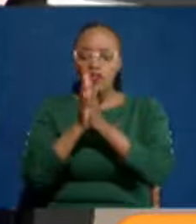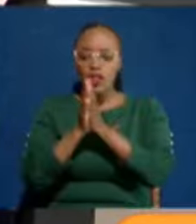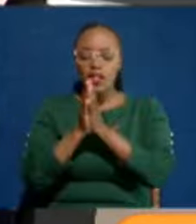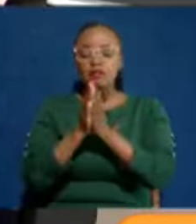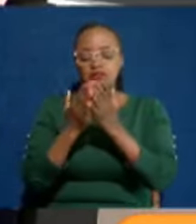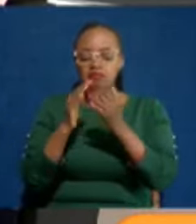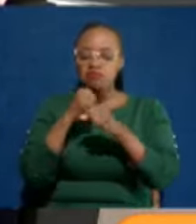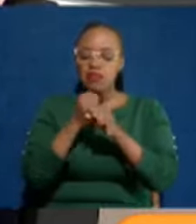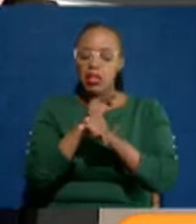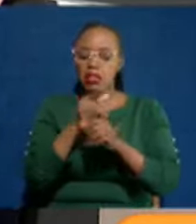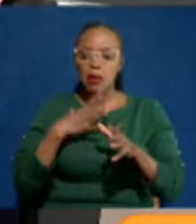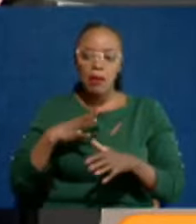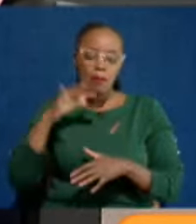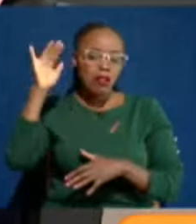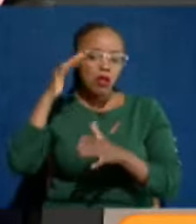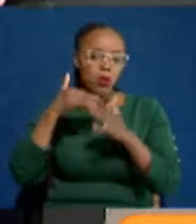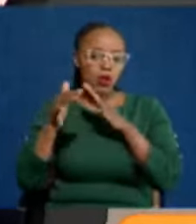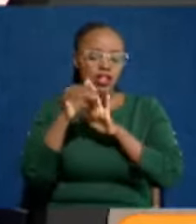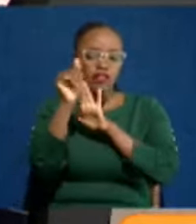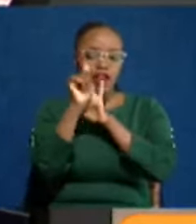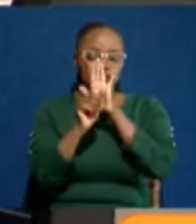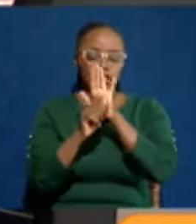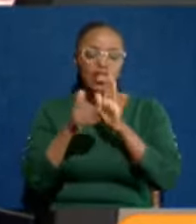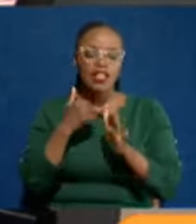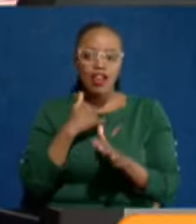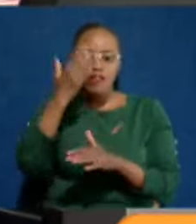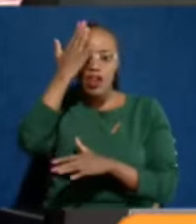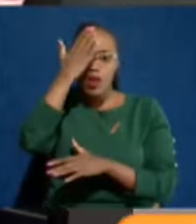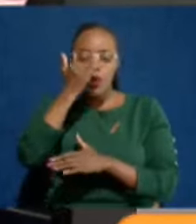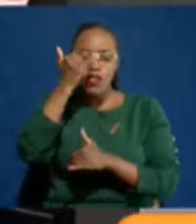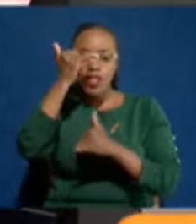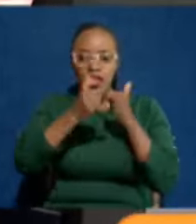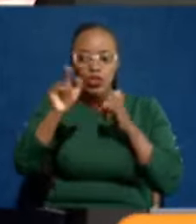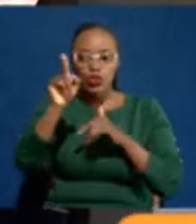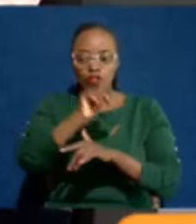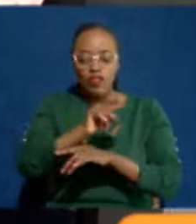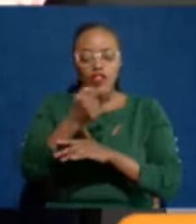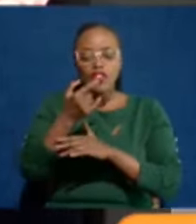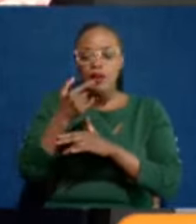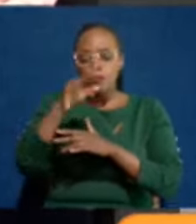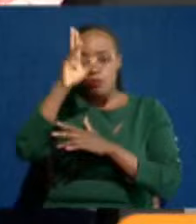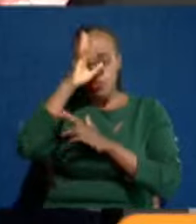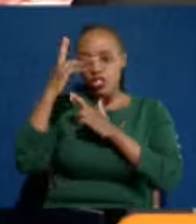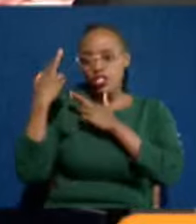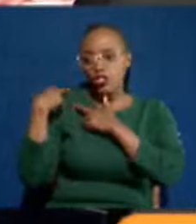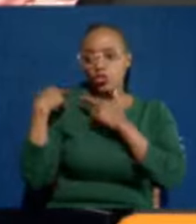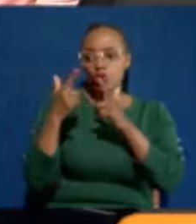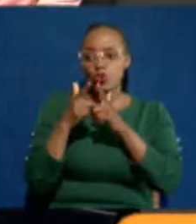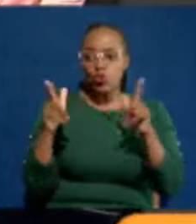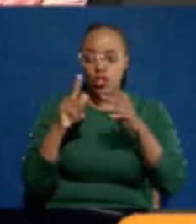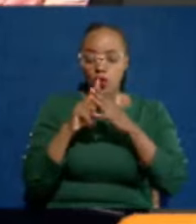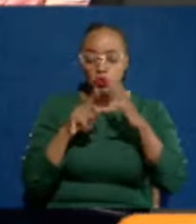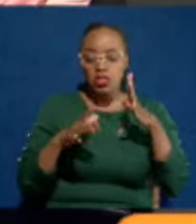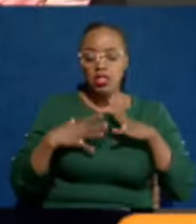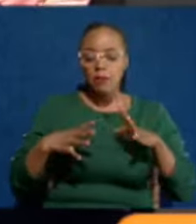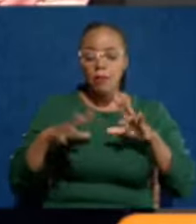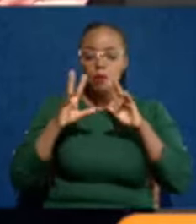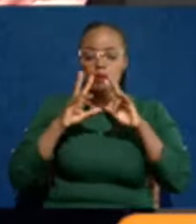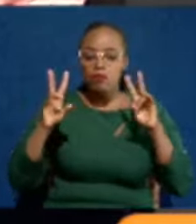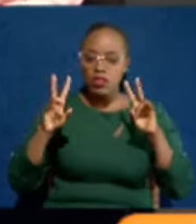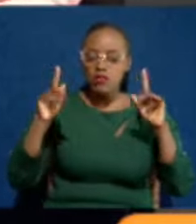voices heard on whatever agenda they have got. Because at the end of the day, the role of the police is to allow peaceful protests to